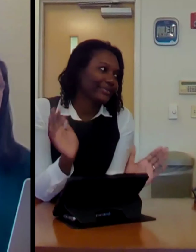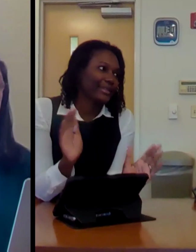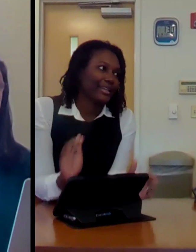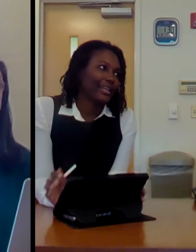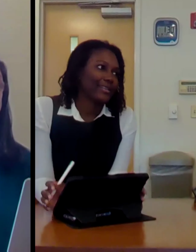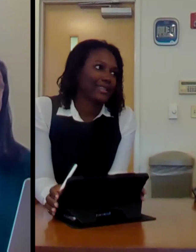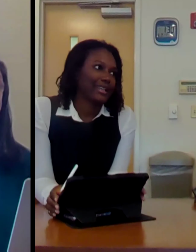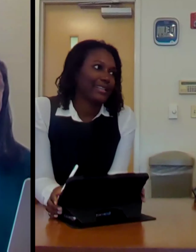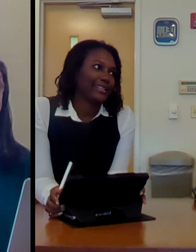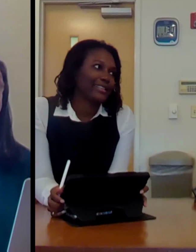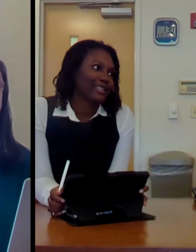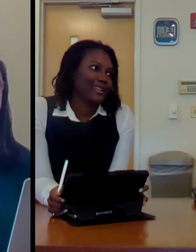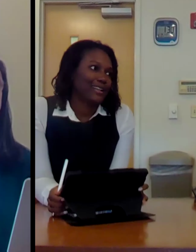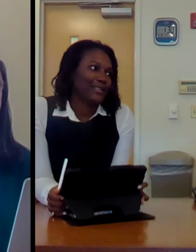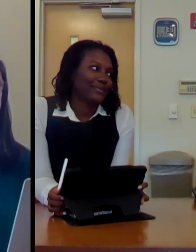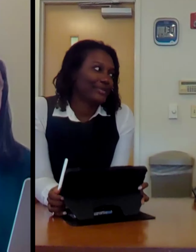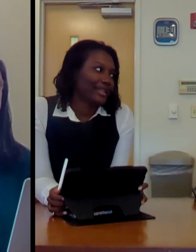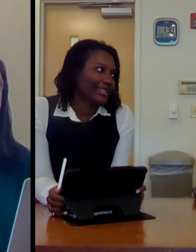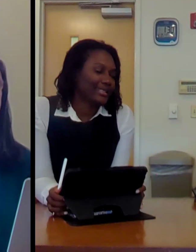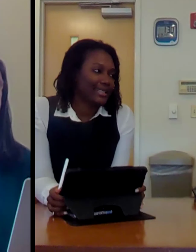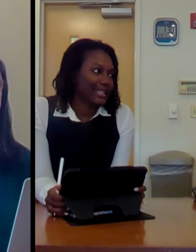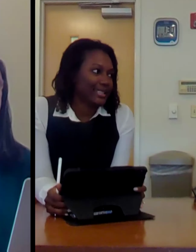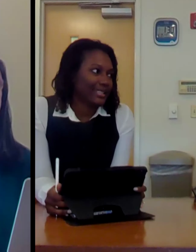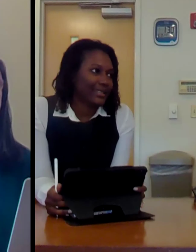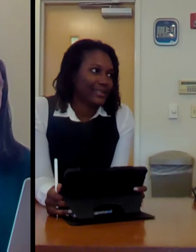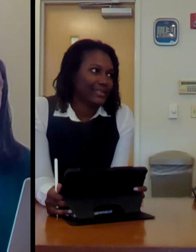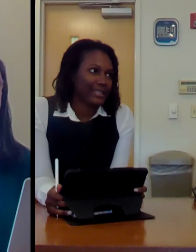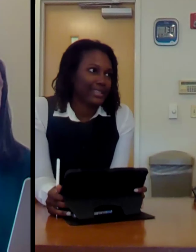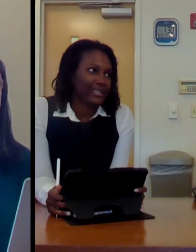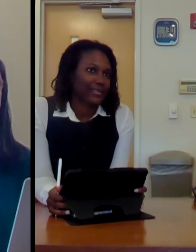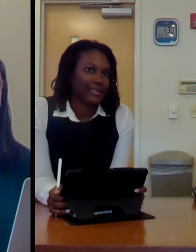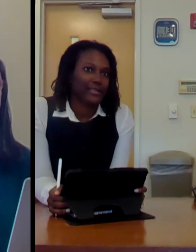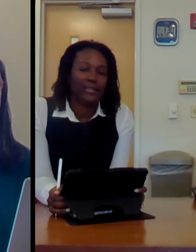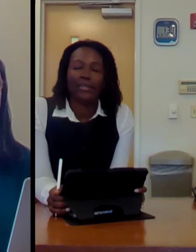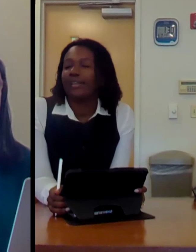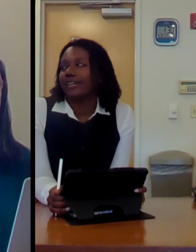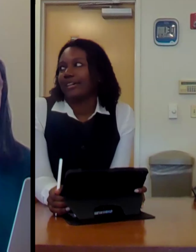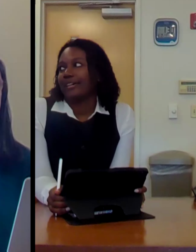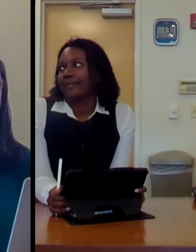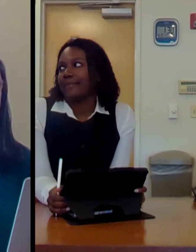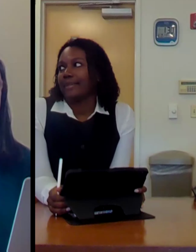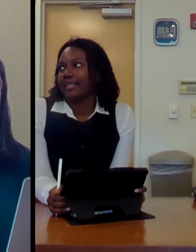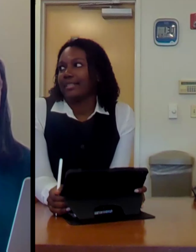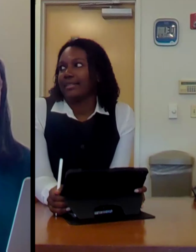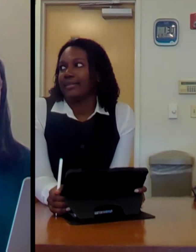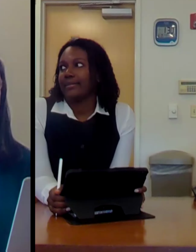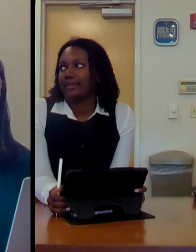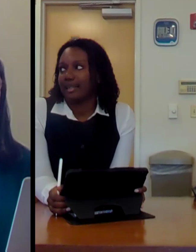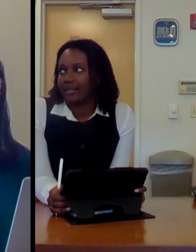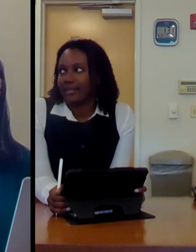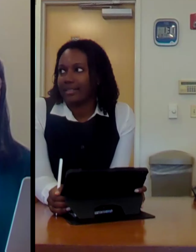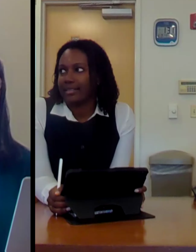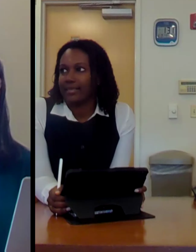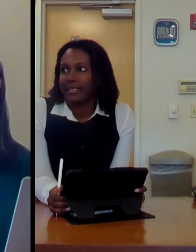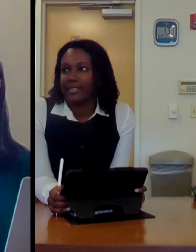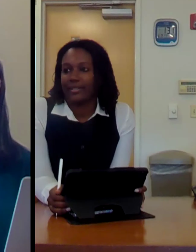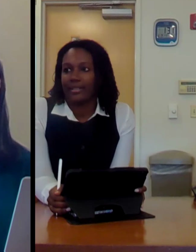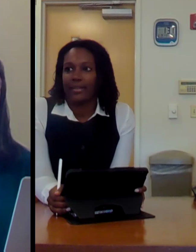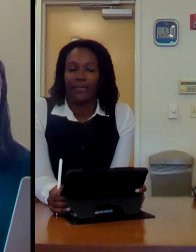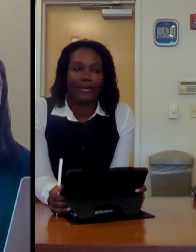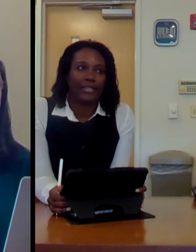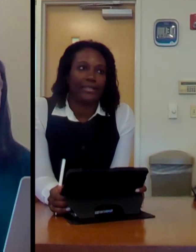like a healthcare at least adjacent or directly in the field. And so a lot of this